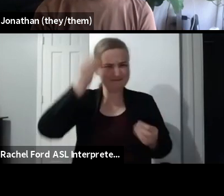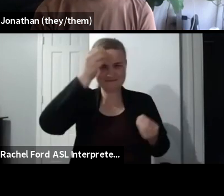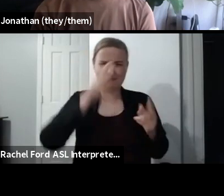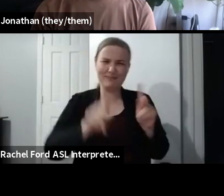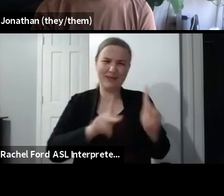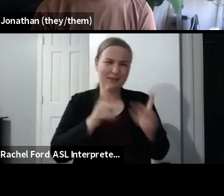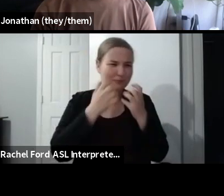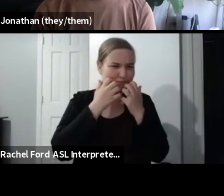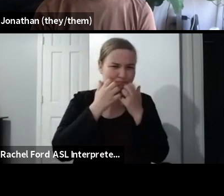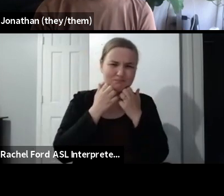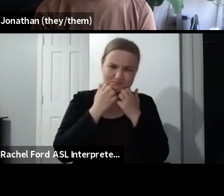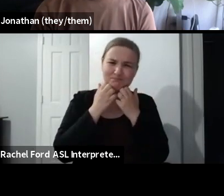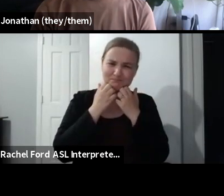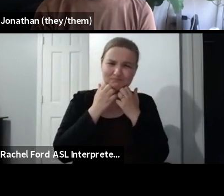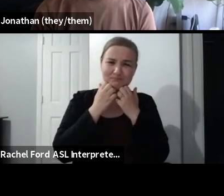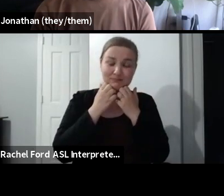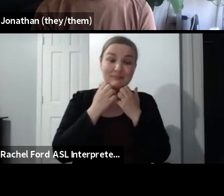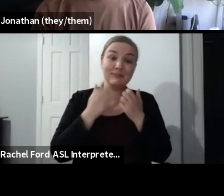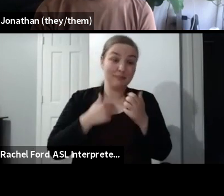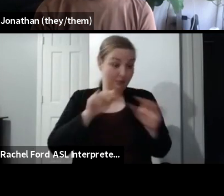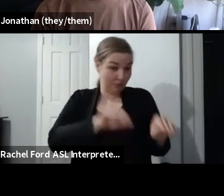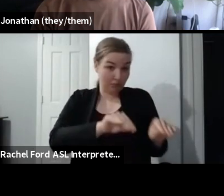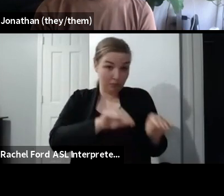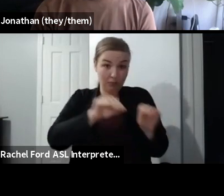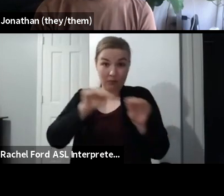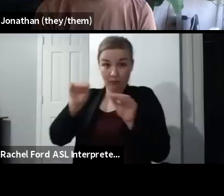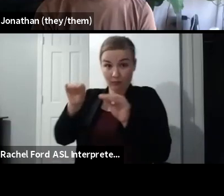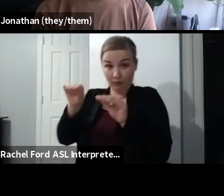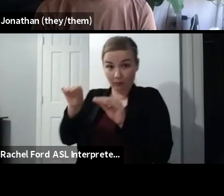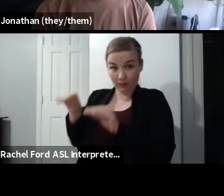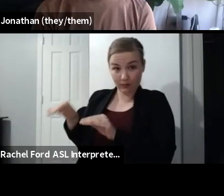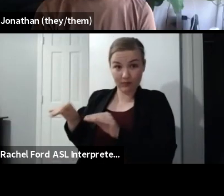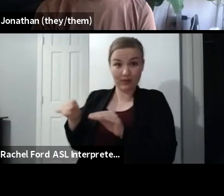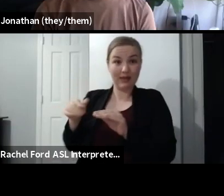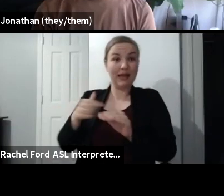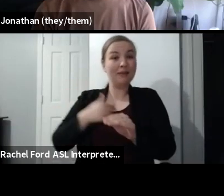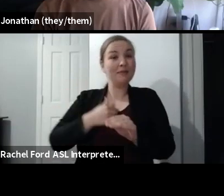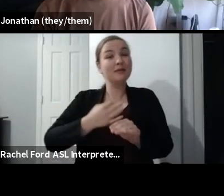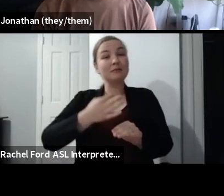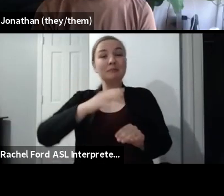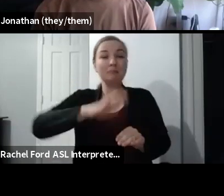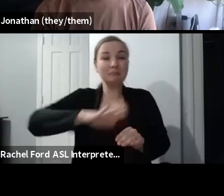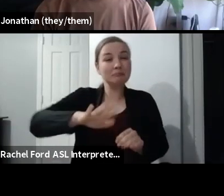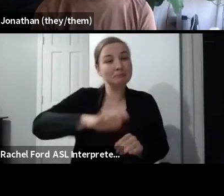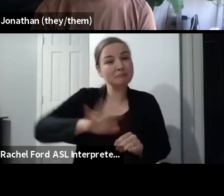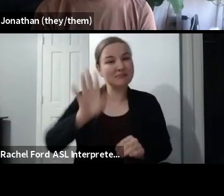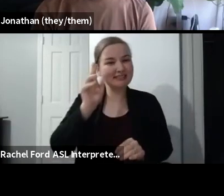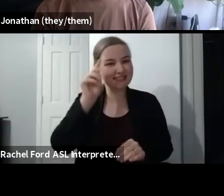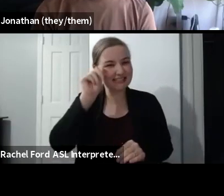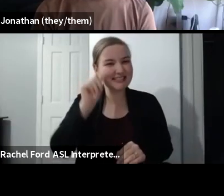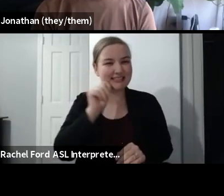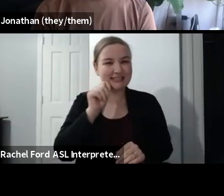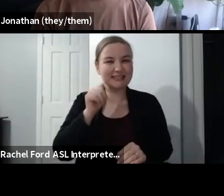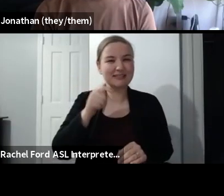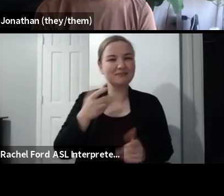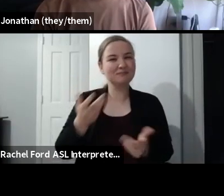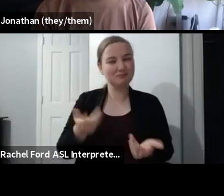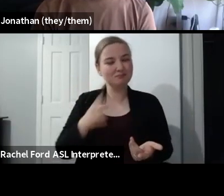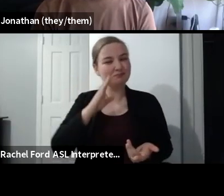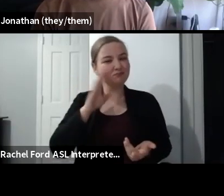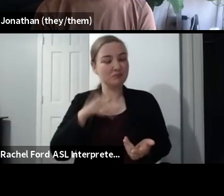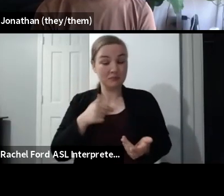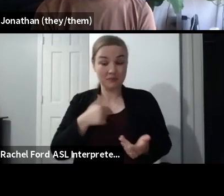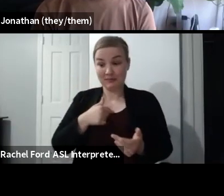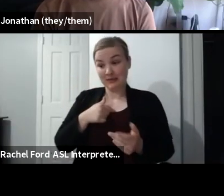I think especially having moved away, like in the start of my teenagehood and having kind of stayed